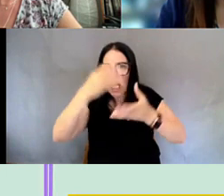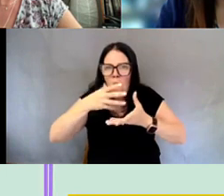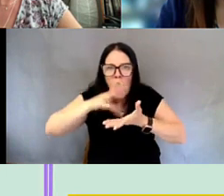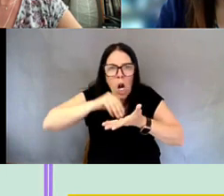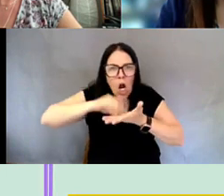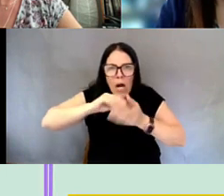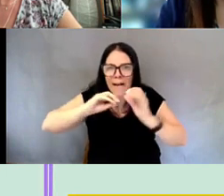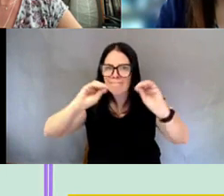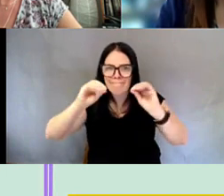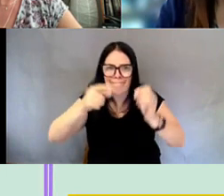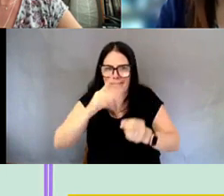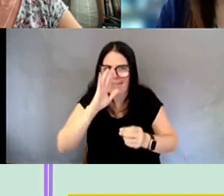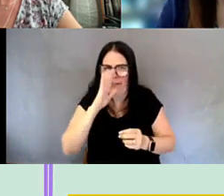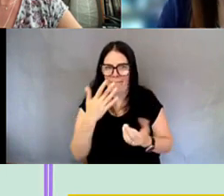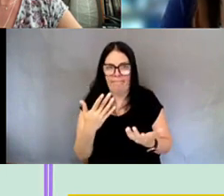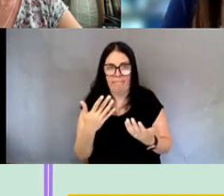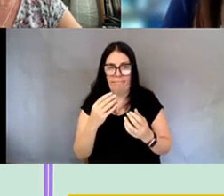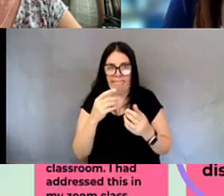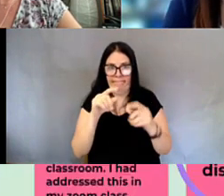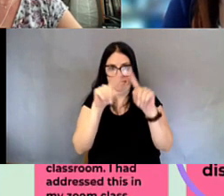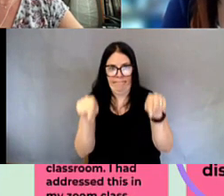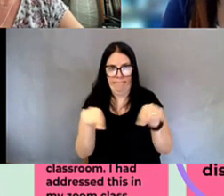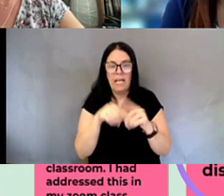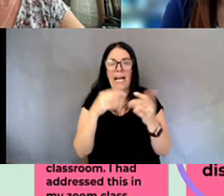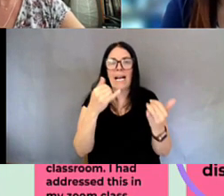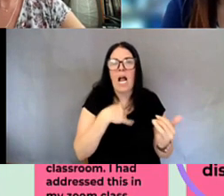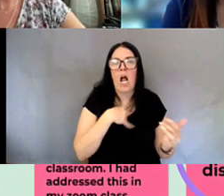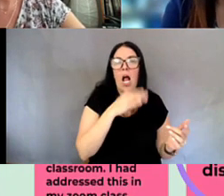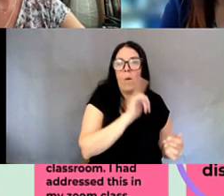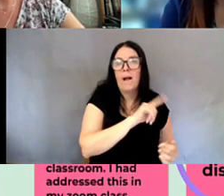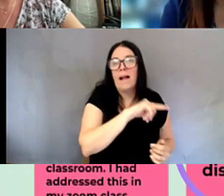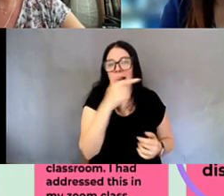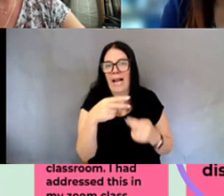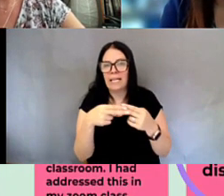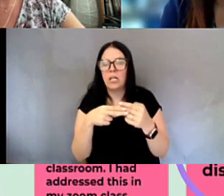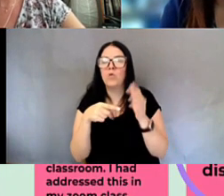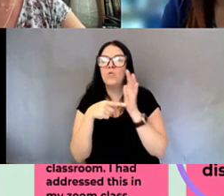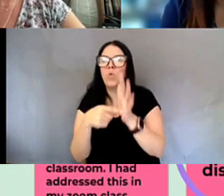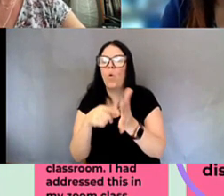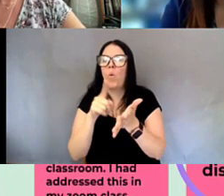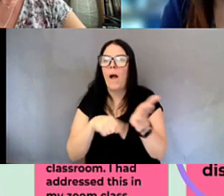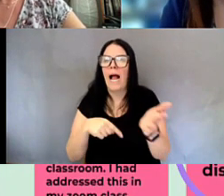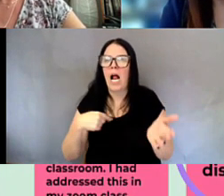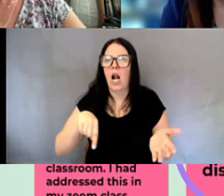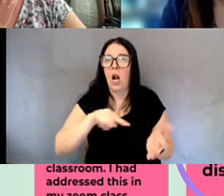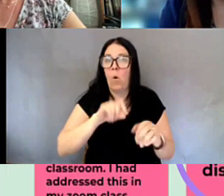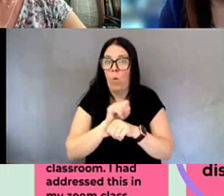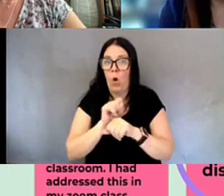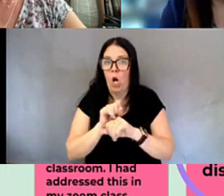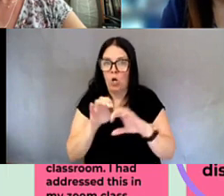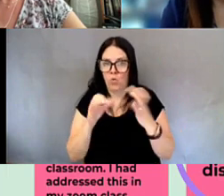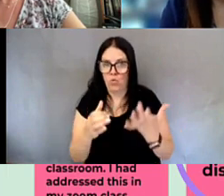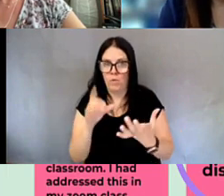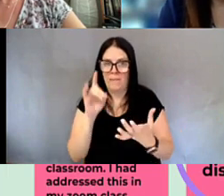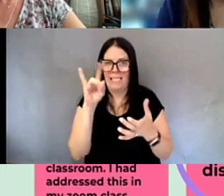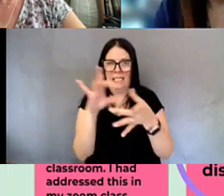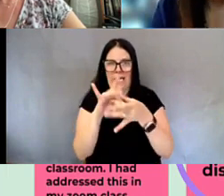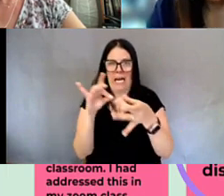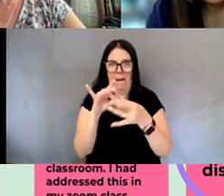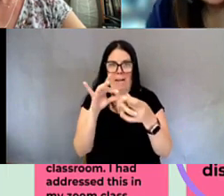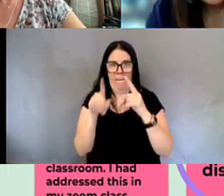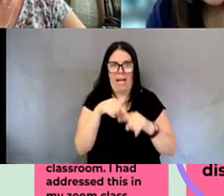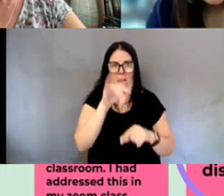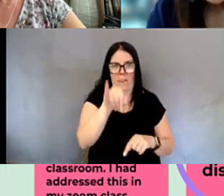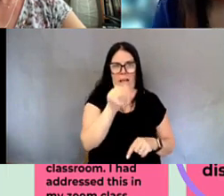next slide and show you what our working group said,